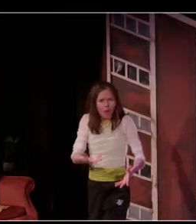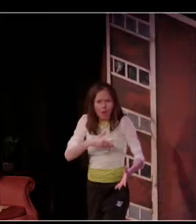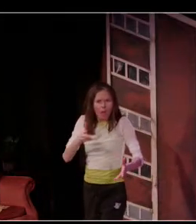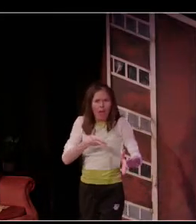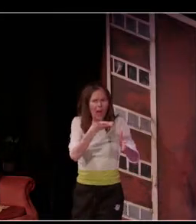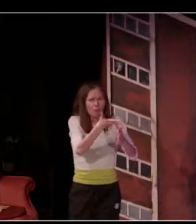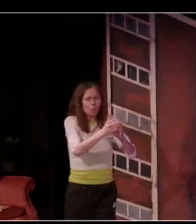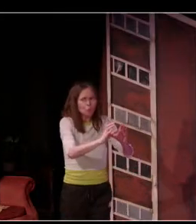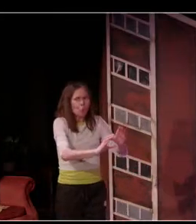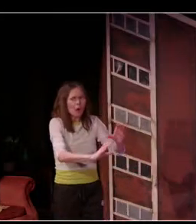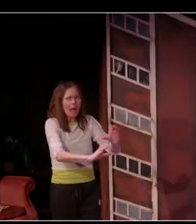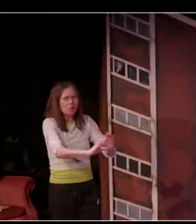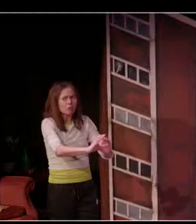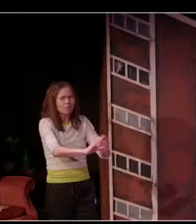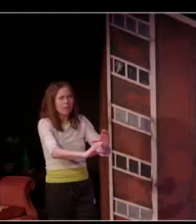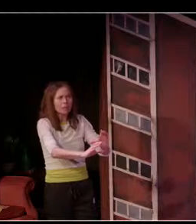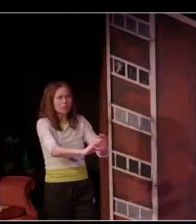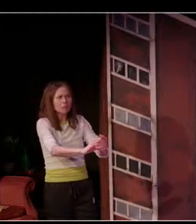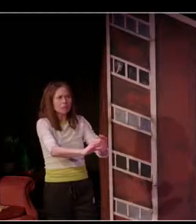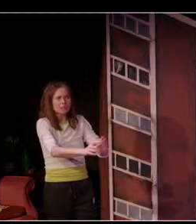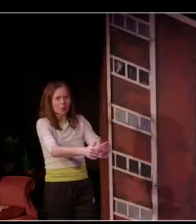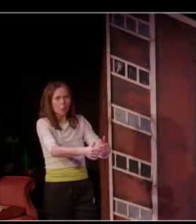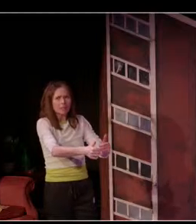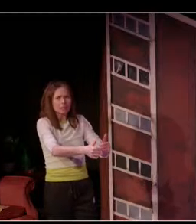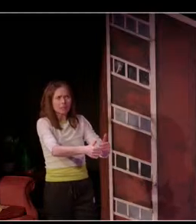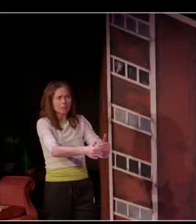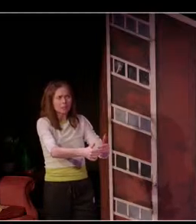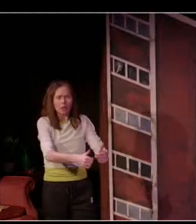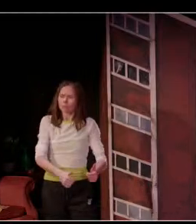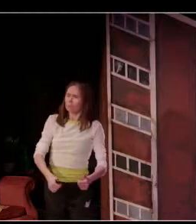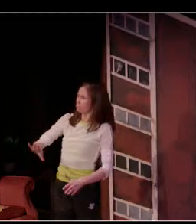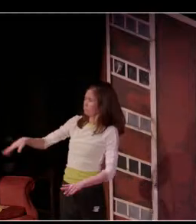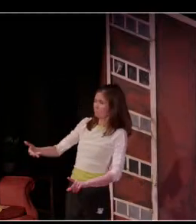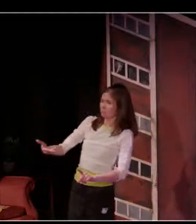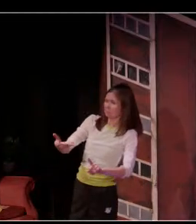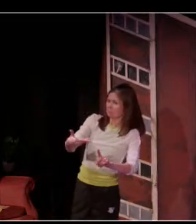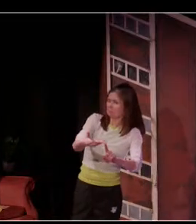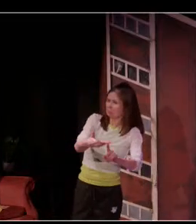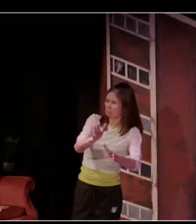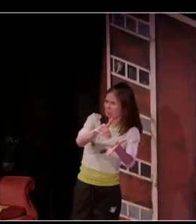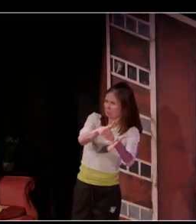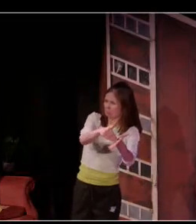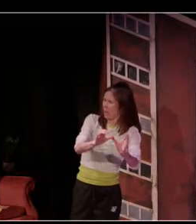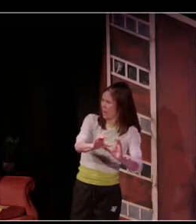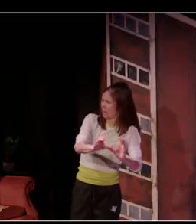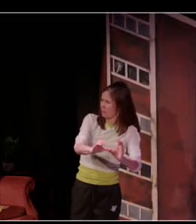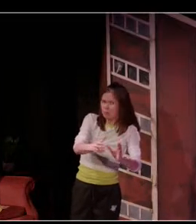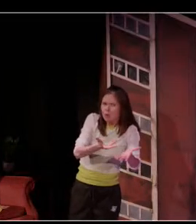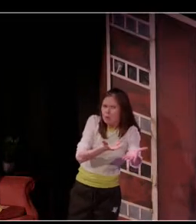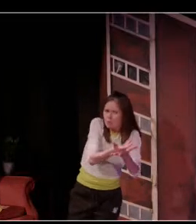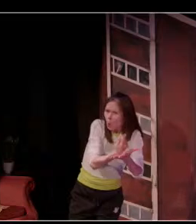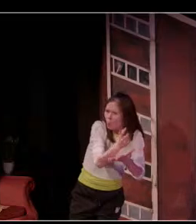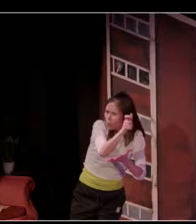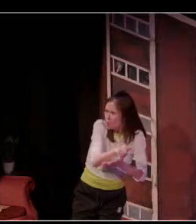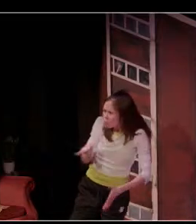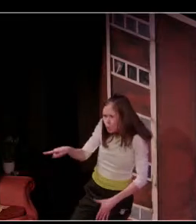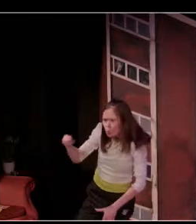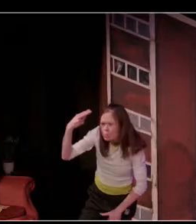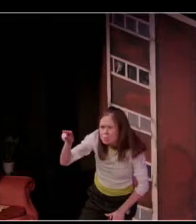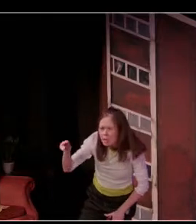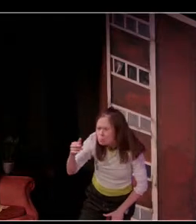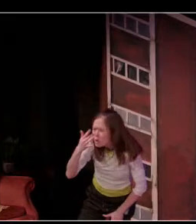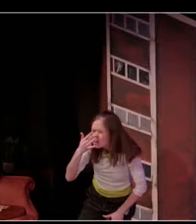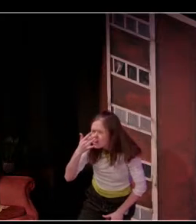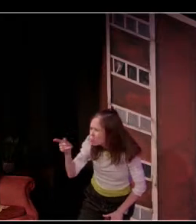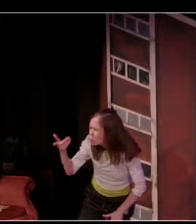Caravan park, if it please you, worship. Well, what business do you have there? What And with whom? What's your name, your age,